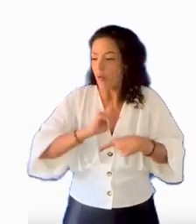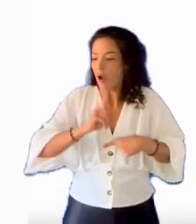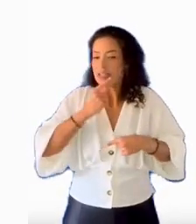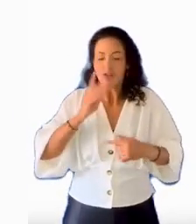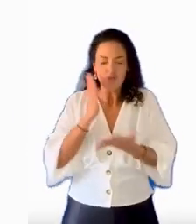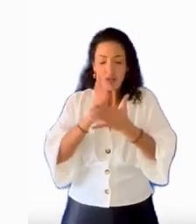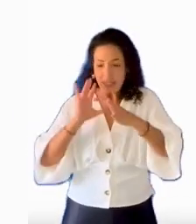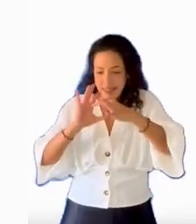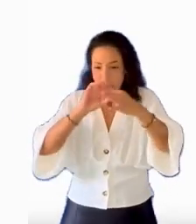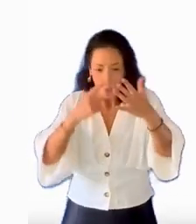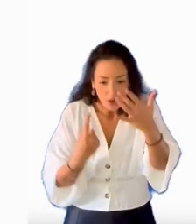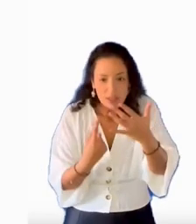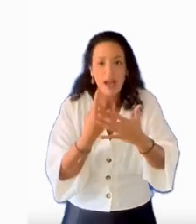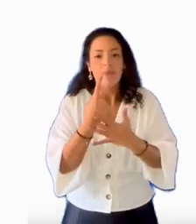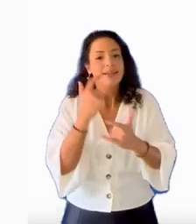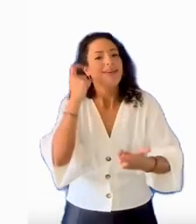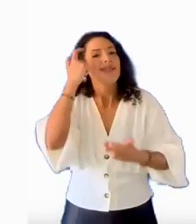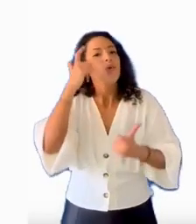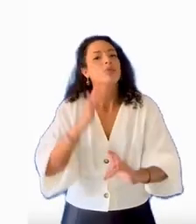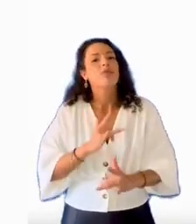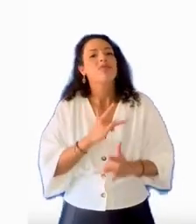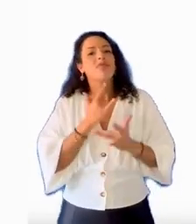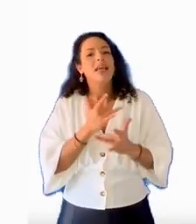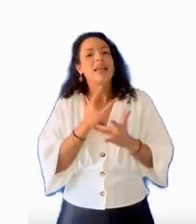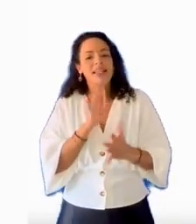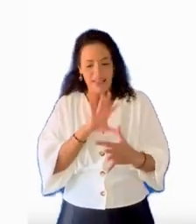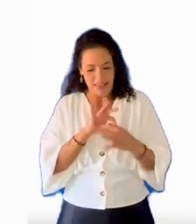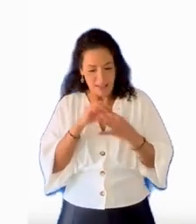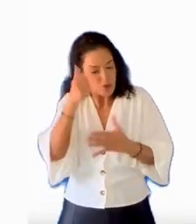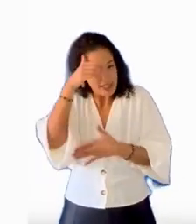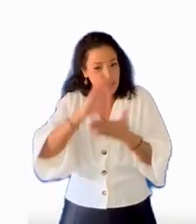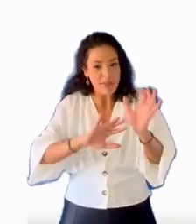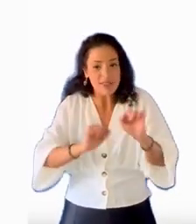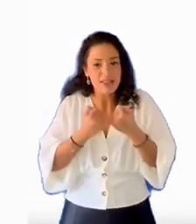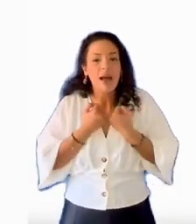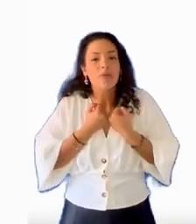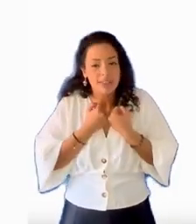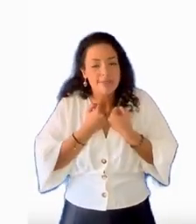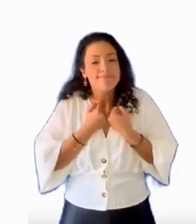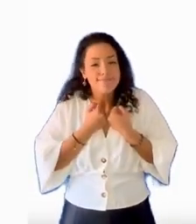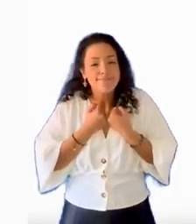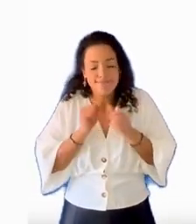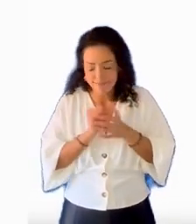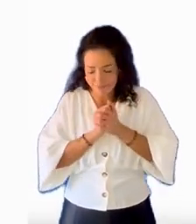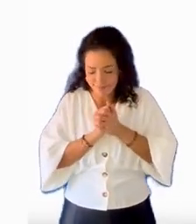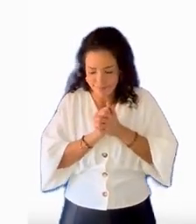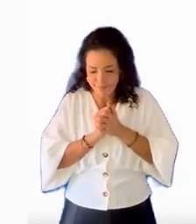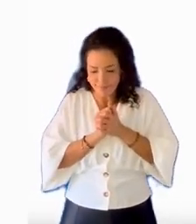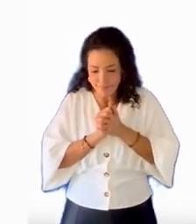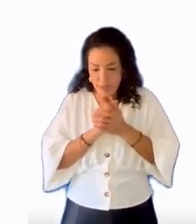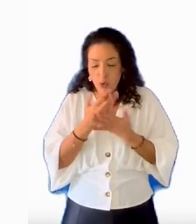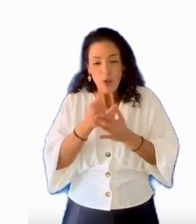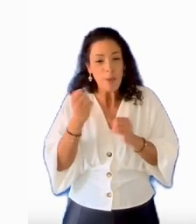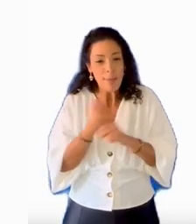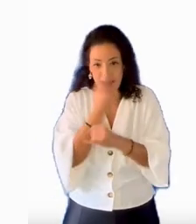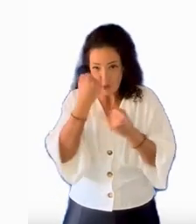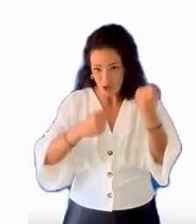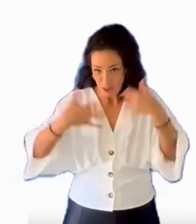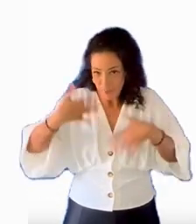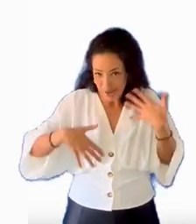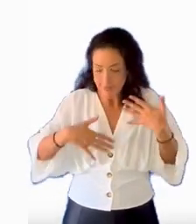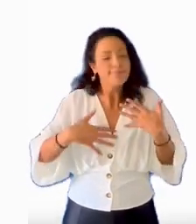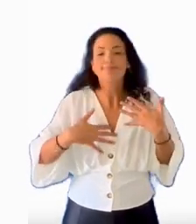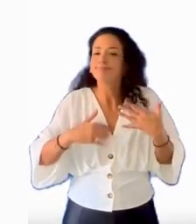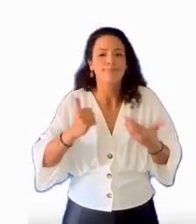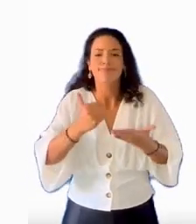what's going on and to the thoughts and feelings which accompany our experiences. Rather than exacerbating pain and suffering, it helps